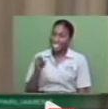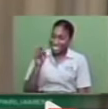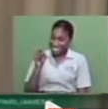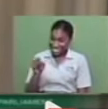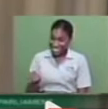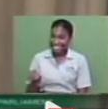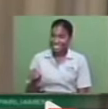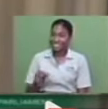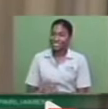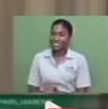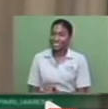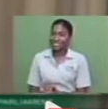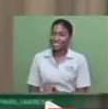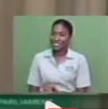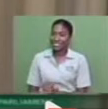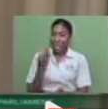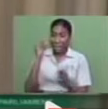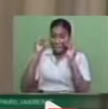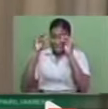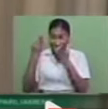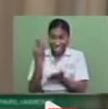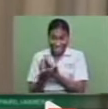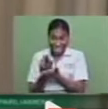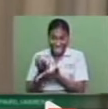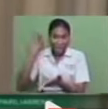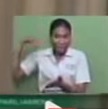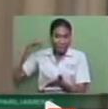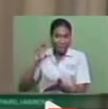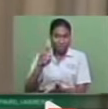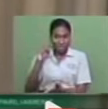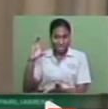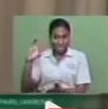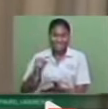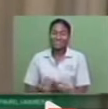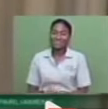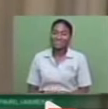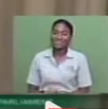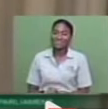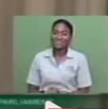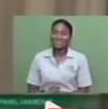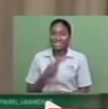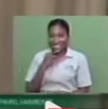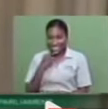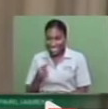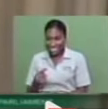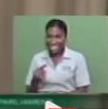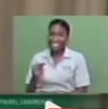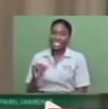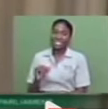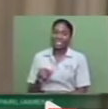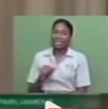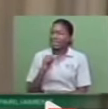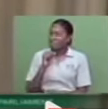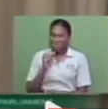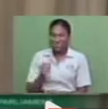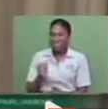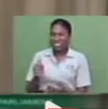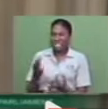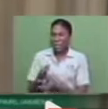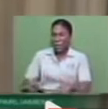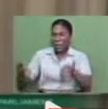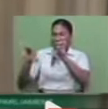Finance and Economy Minister Larry Hawaii, who told yesterday's post-CAB conference that matter was not a priority for the